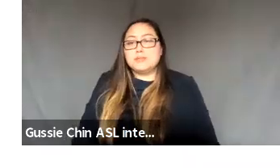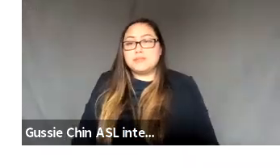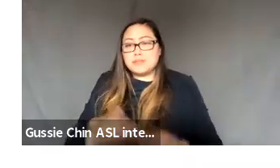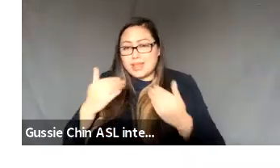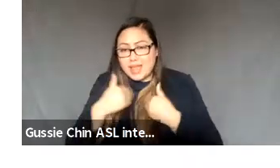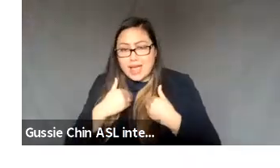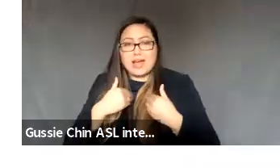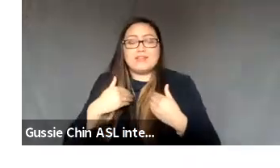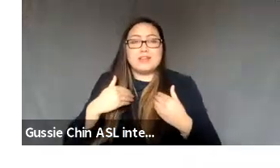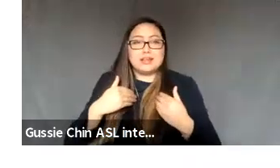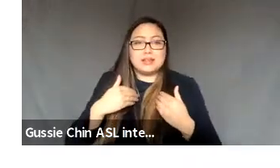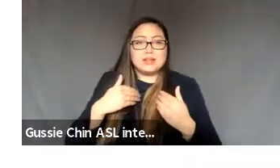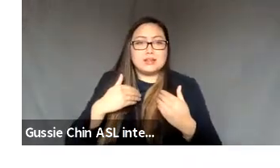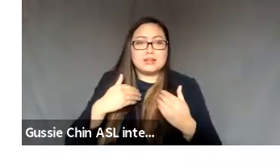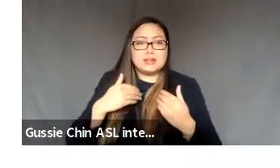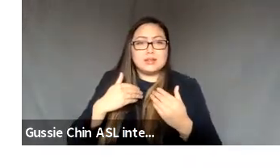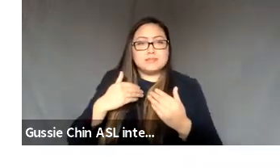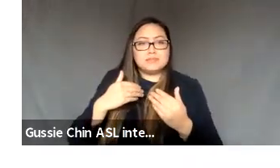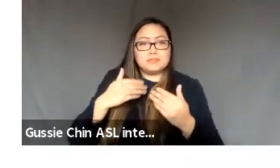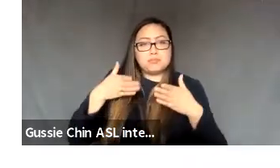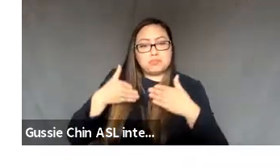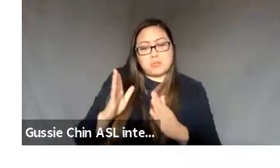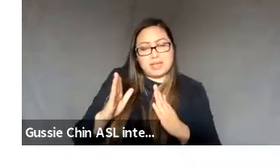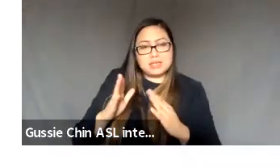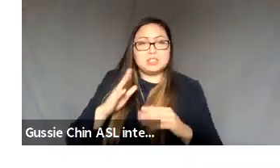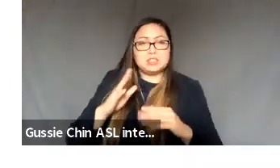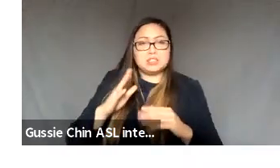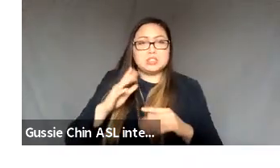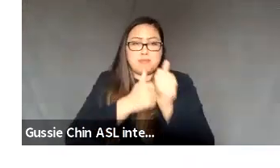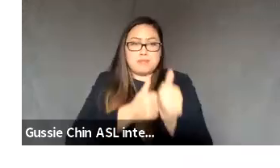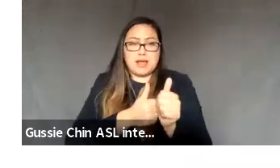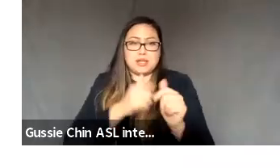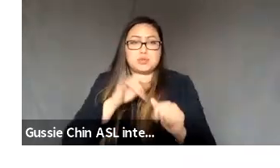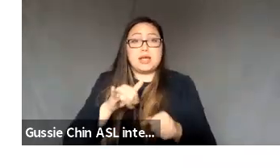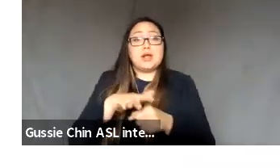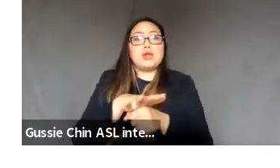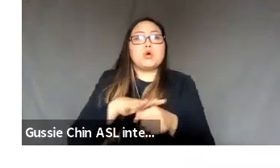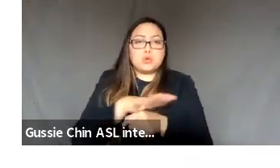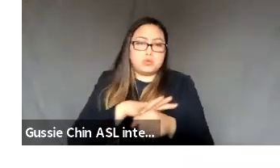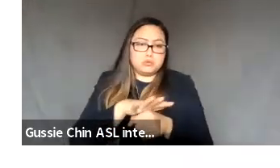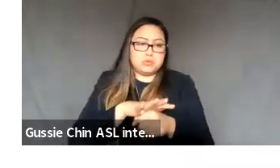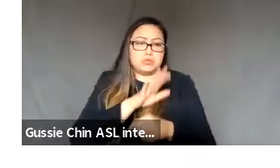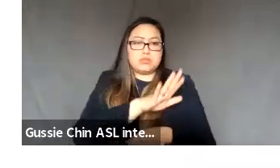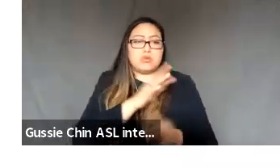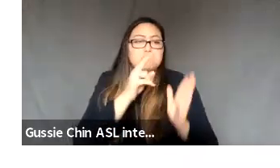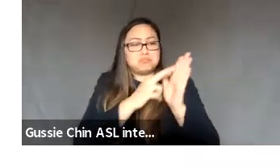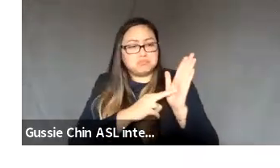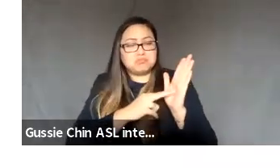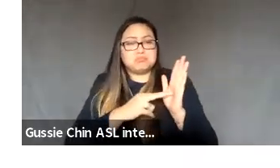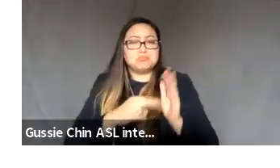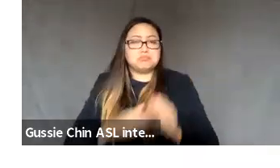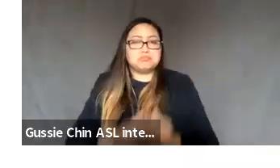medical care facilities are permitted to comply with that local industry practice or state practice.